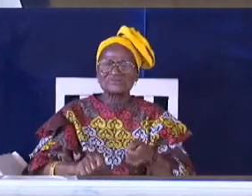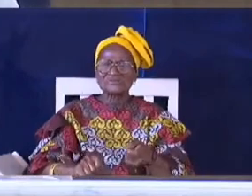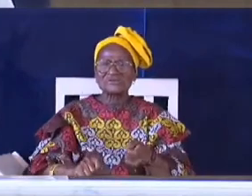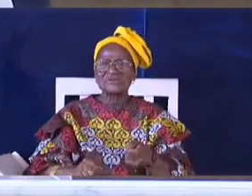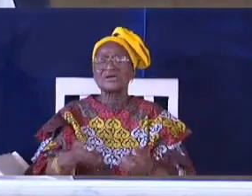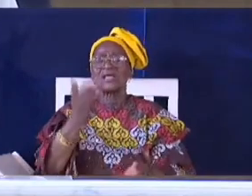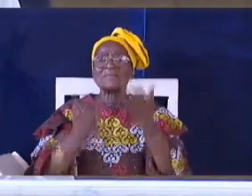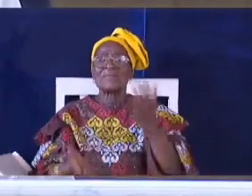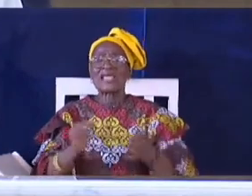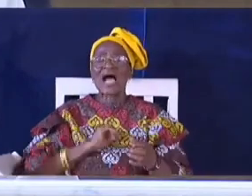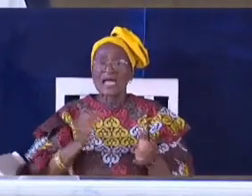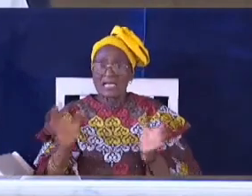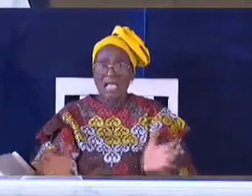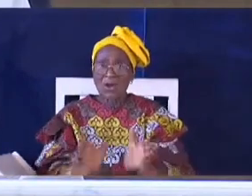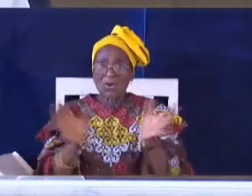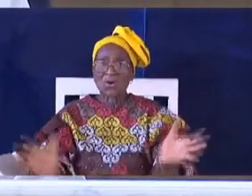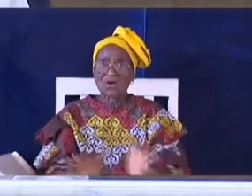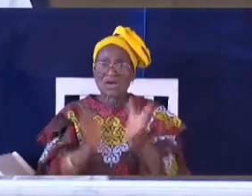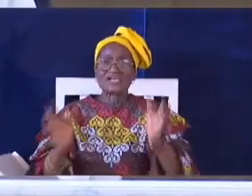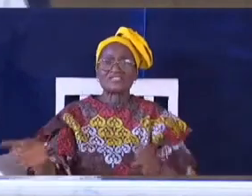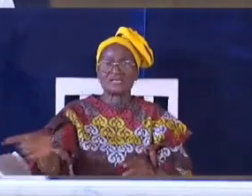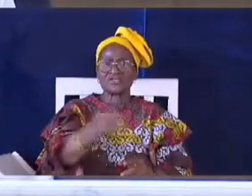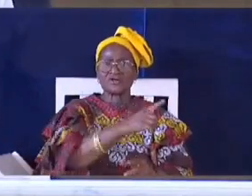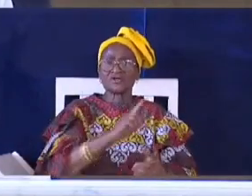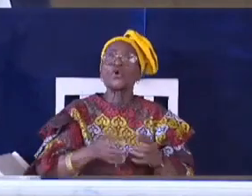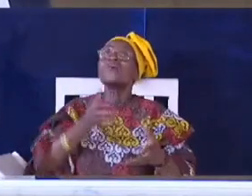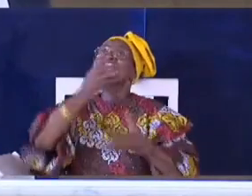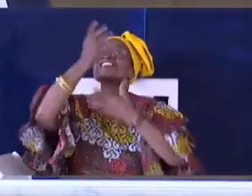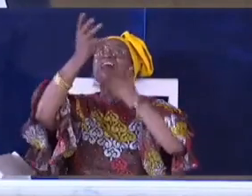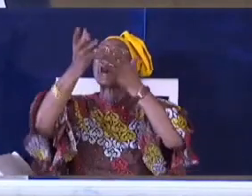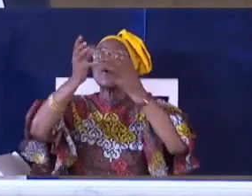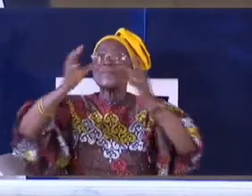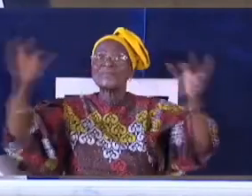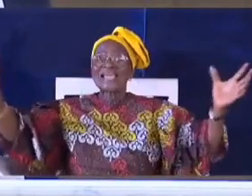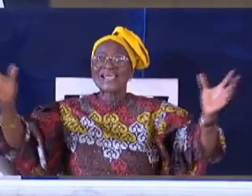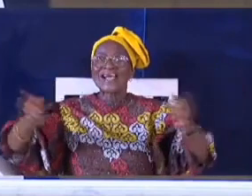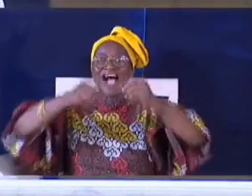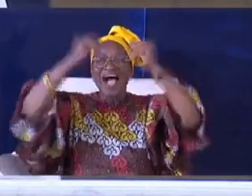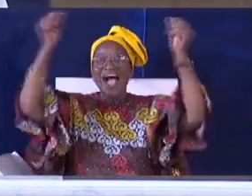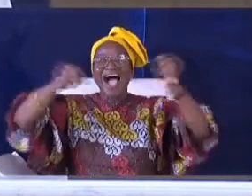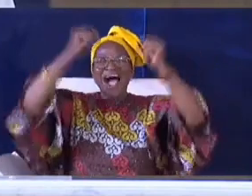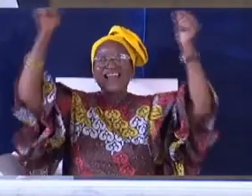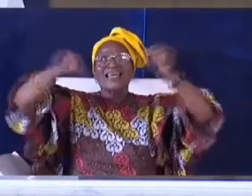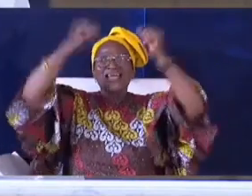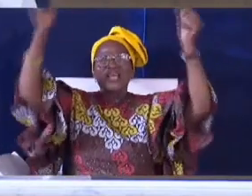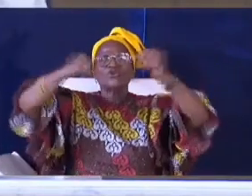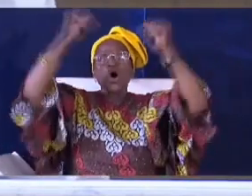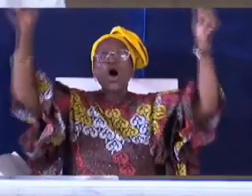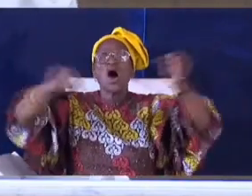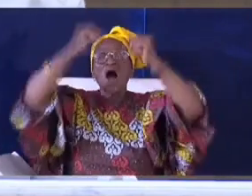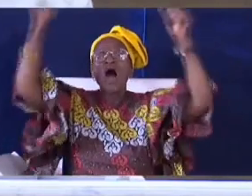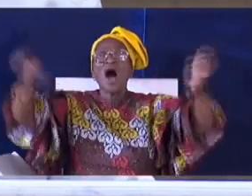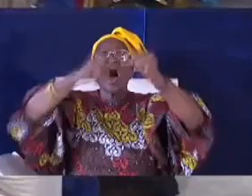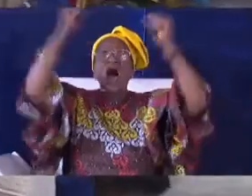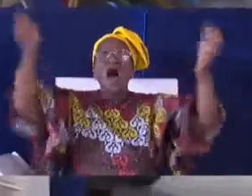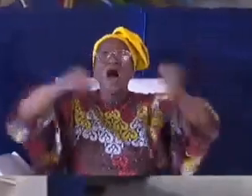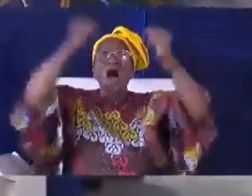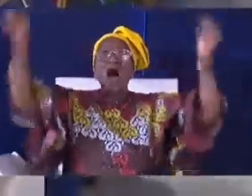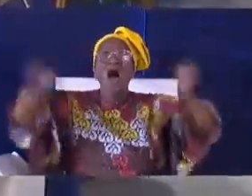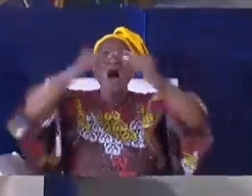May I encourage you to shout a big hallelujah to the Almighty.